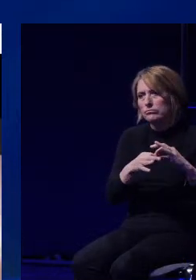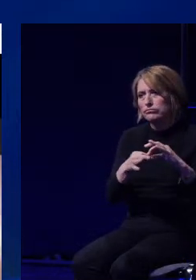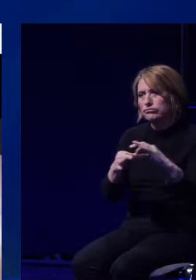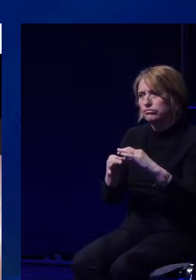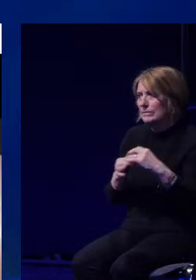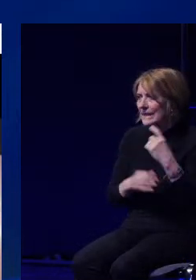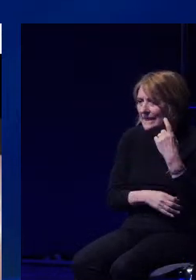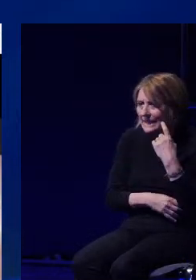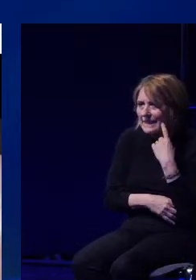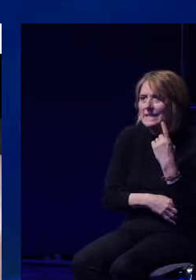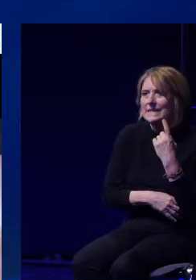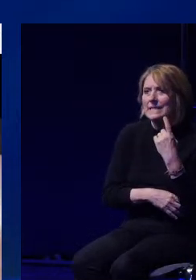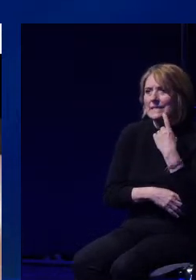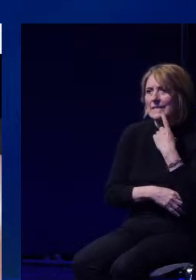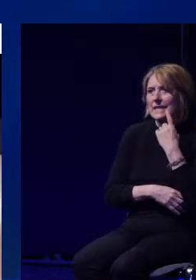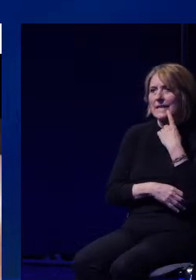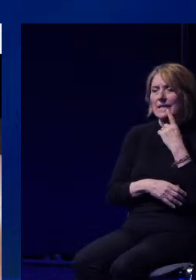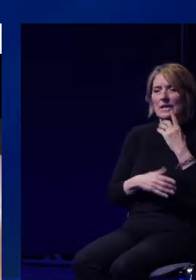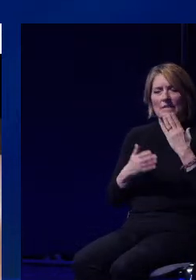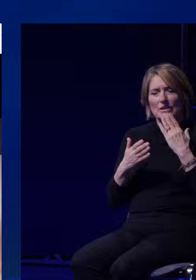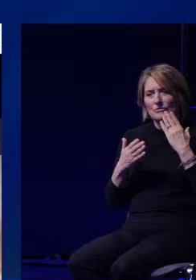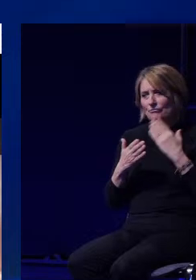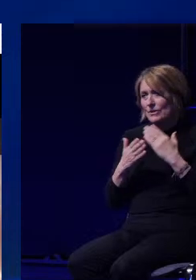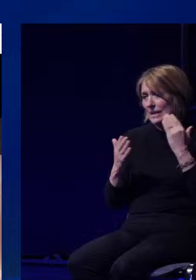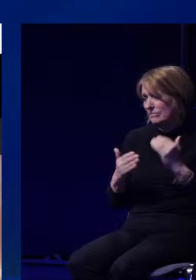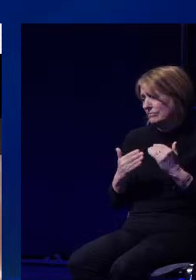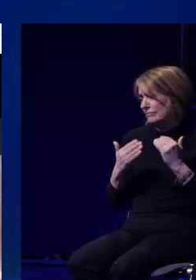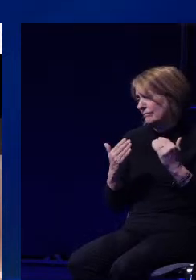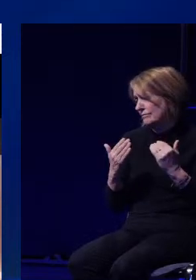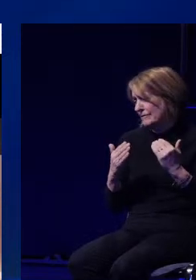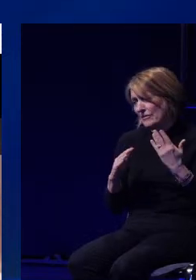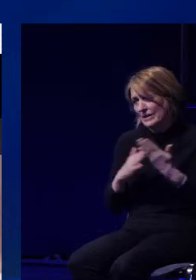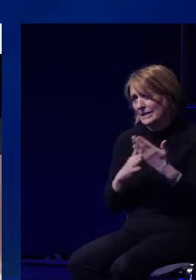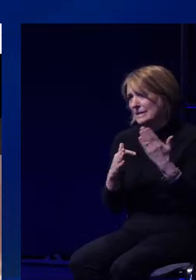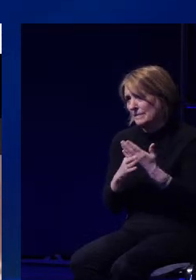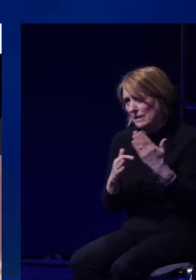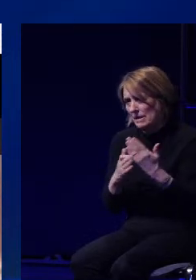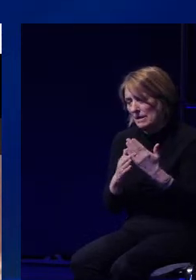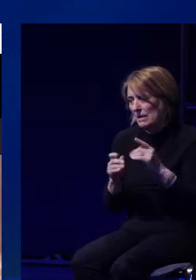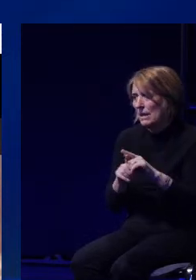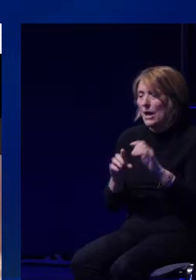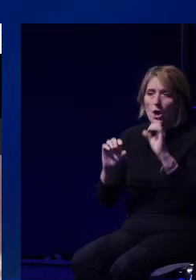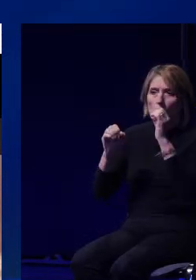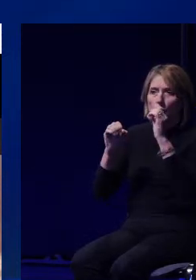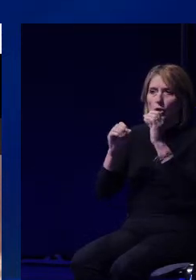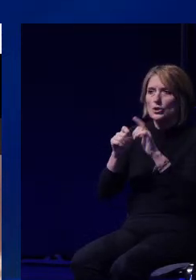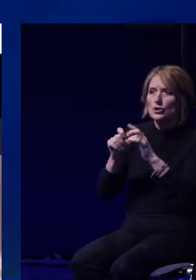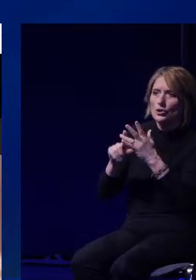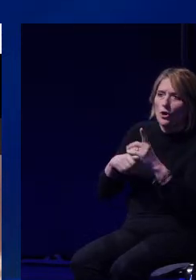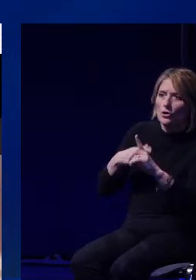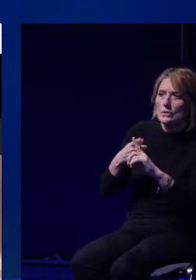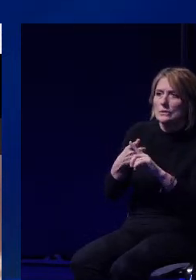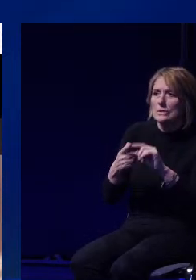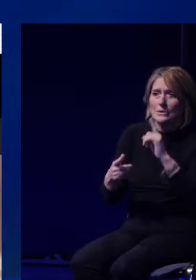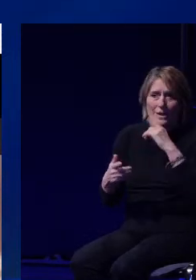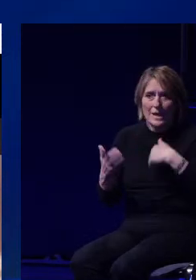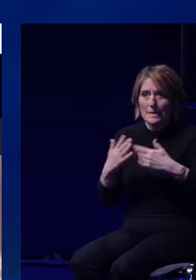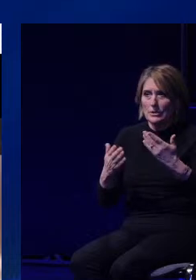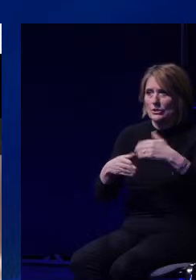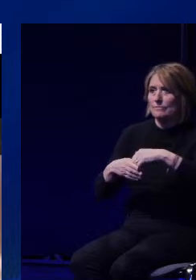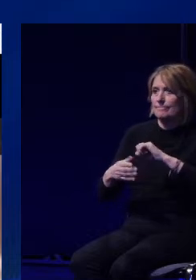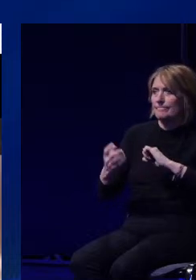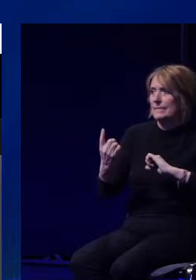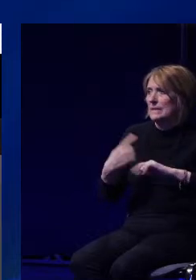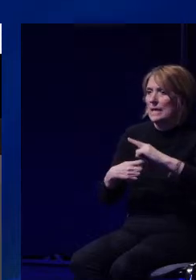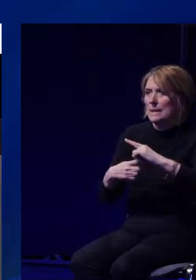a system that is hyper accessible. And again, because it's like Google Docs, anybody can jump in here and build a